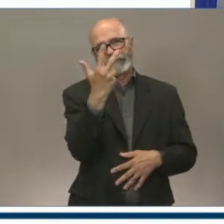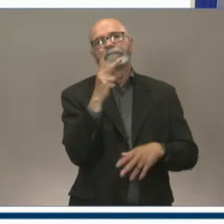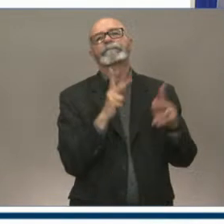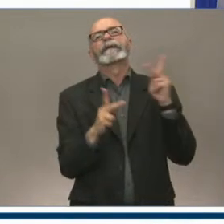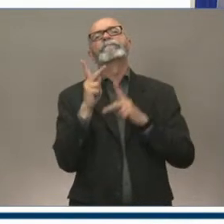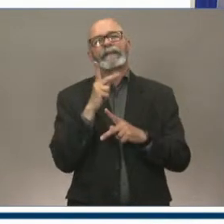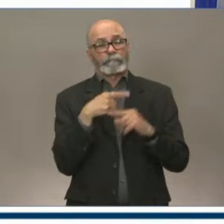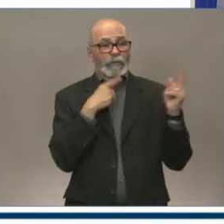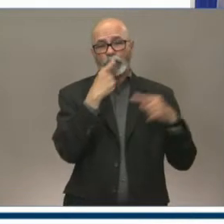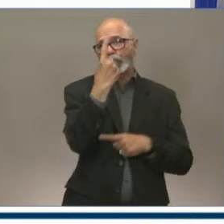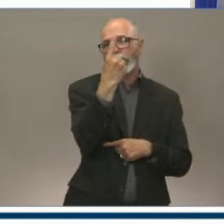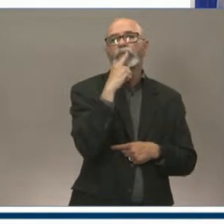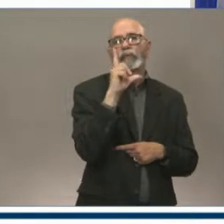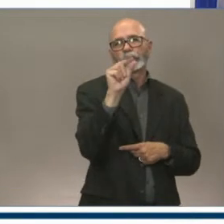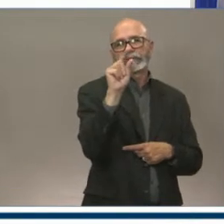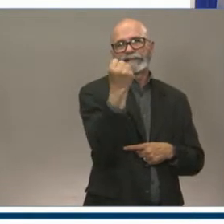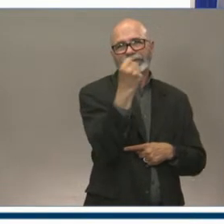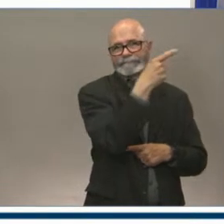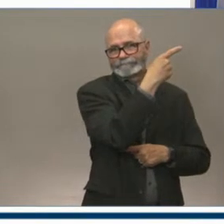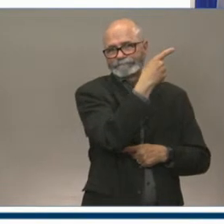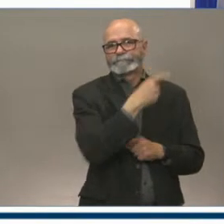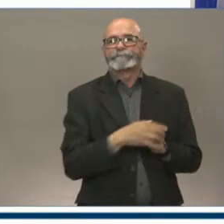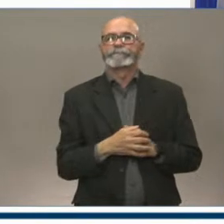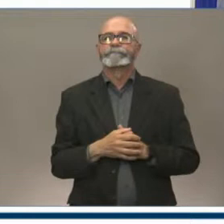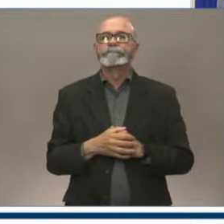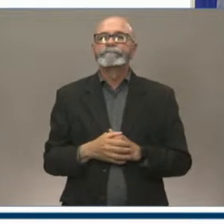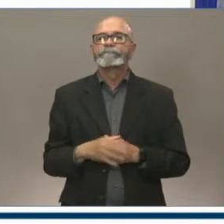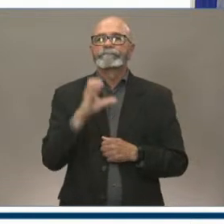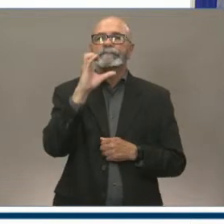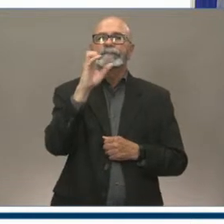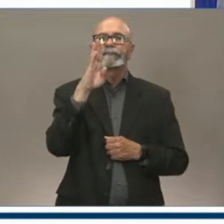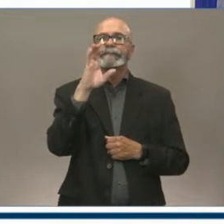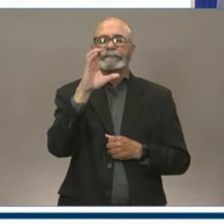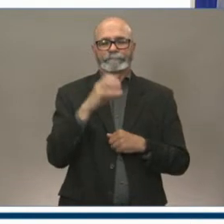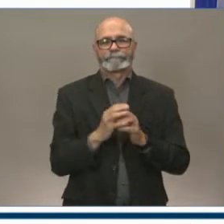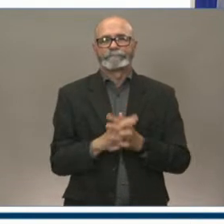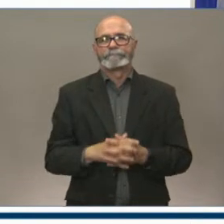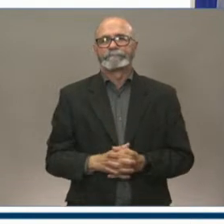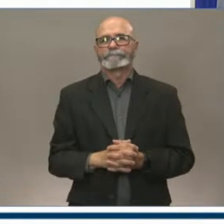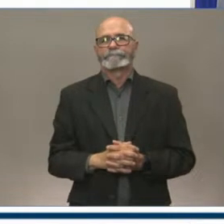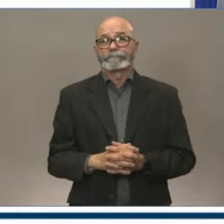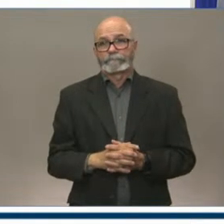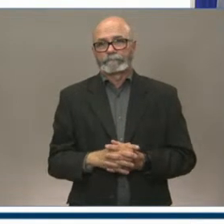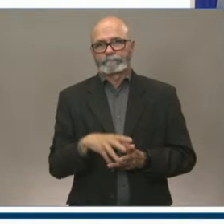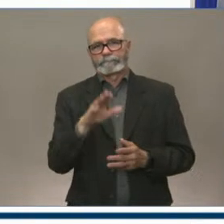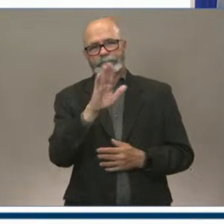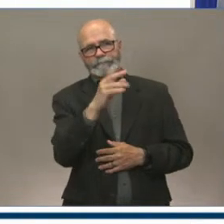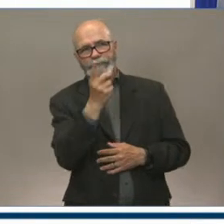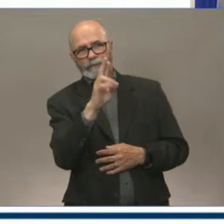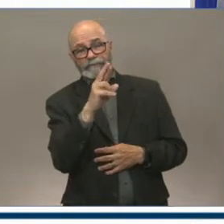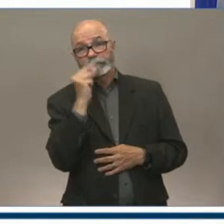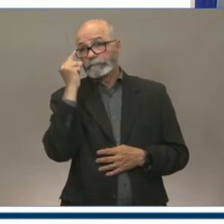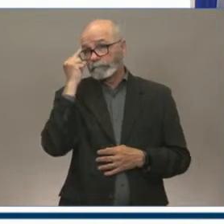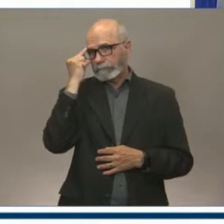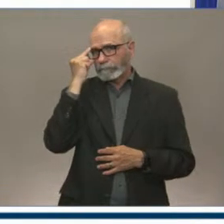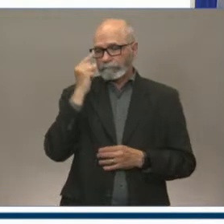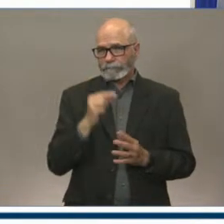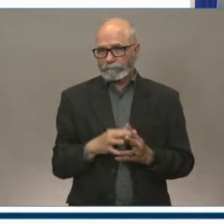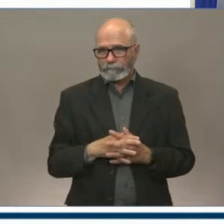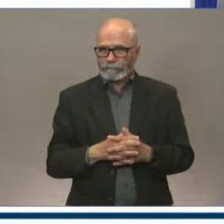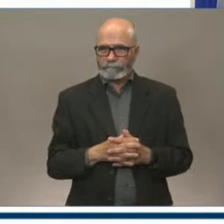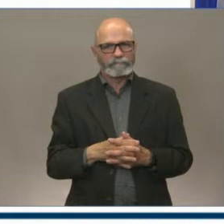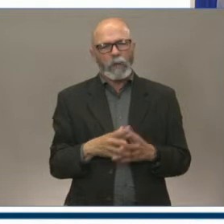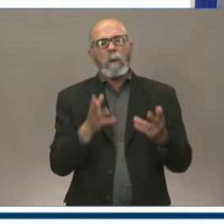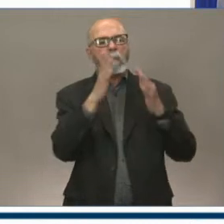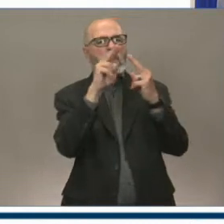Mike Gorman from CBC. Go ahead, Mike. Thank you. Dr. Strang, just on the note, and perhaps the Premier also, on the